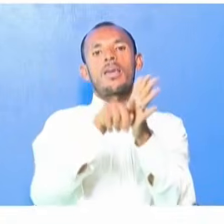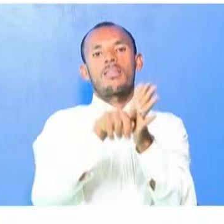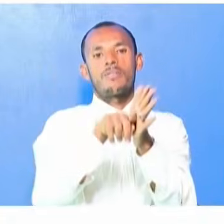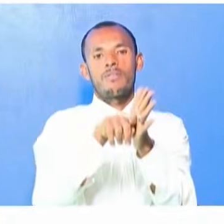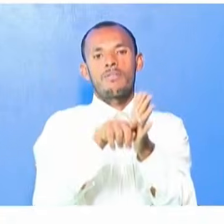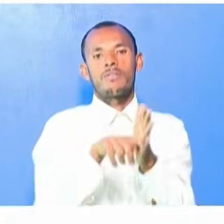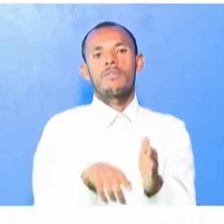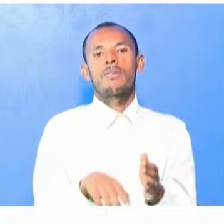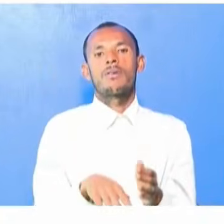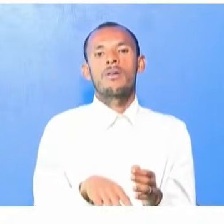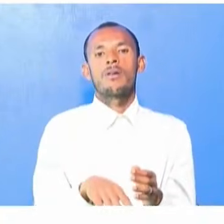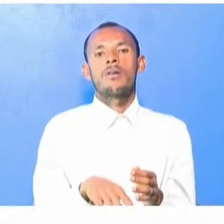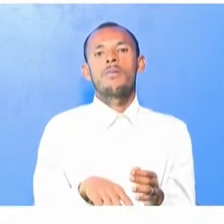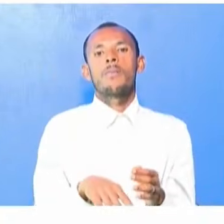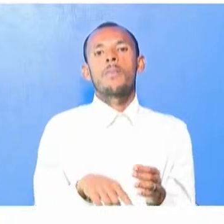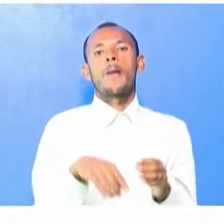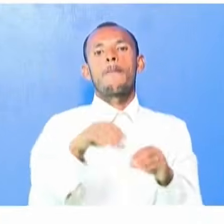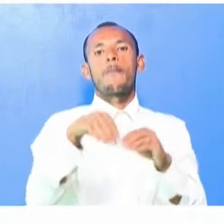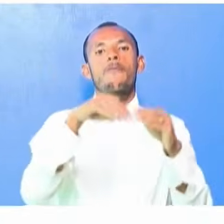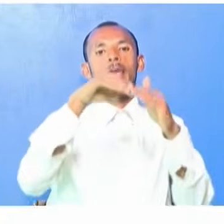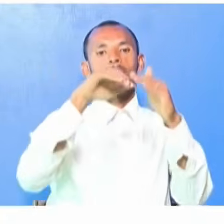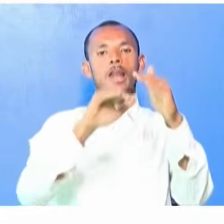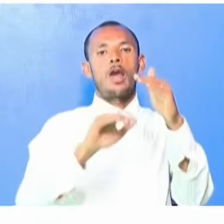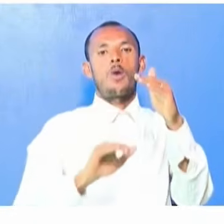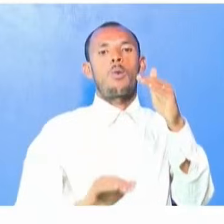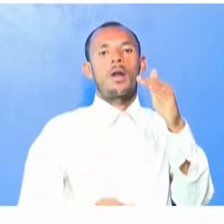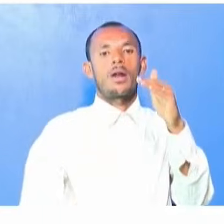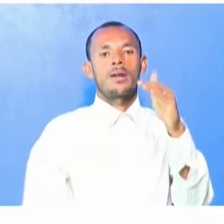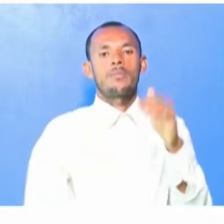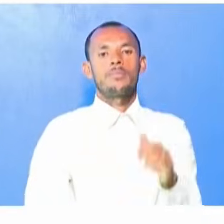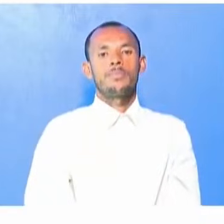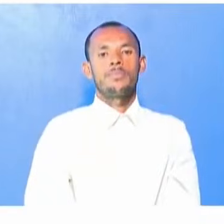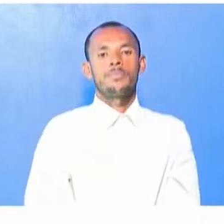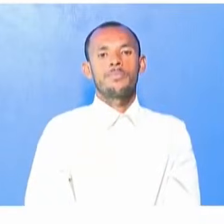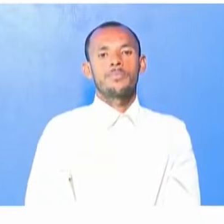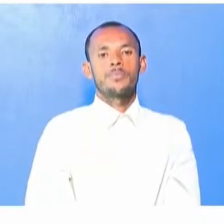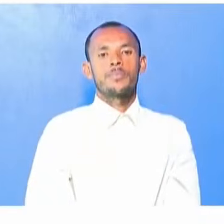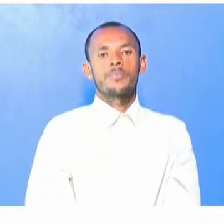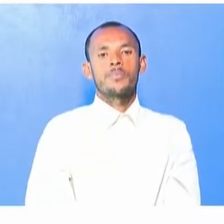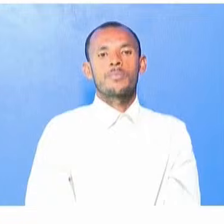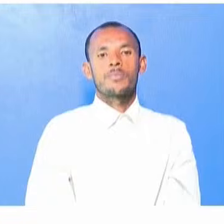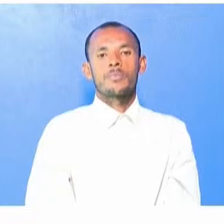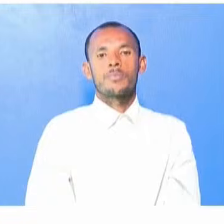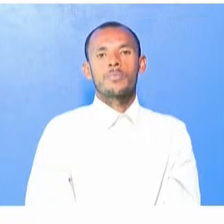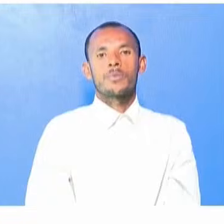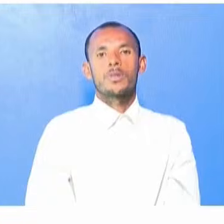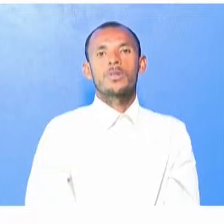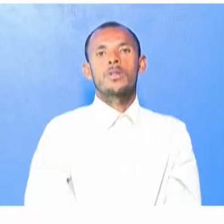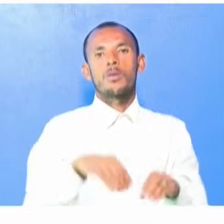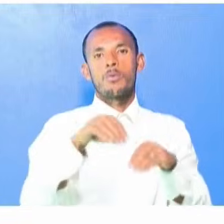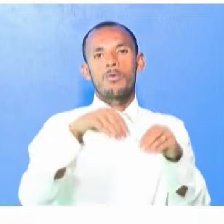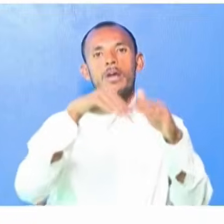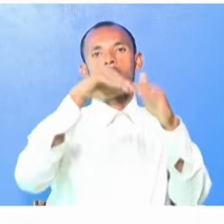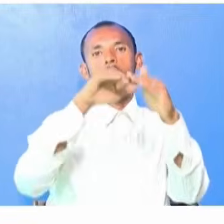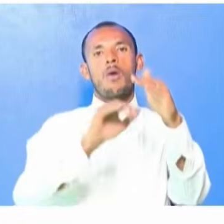down, moving downward, moving downward,